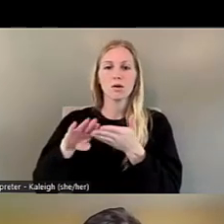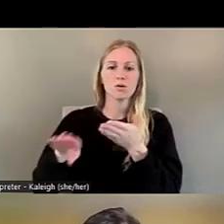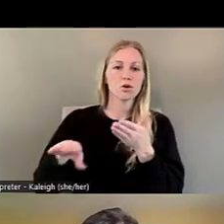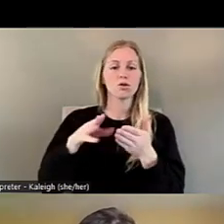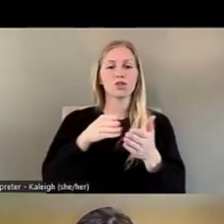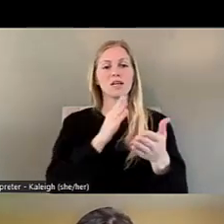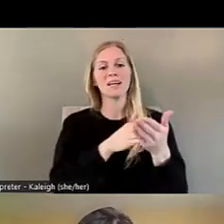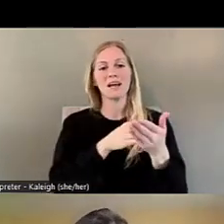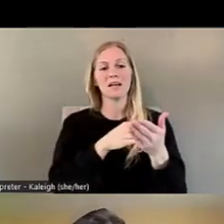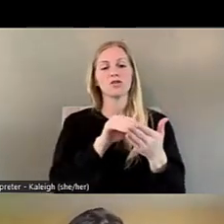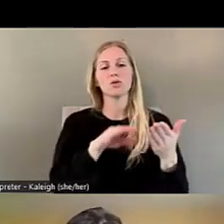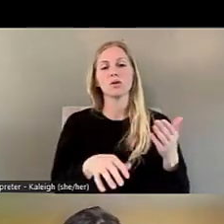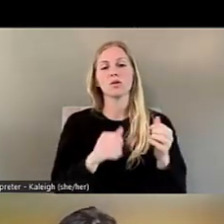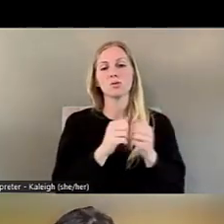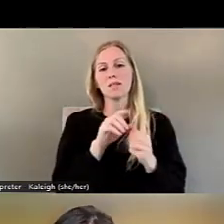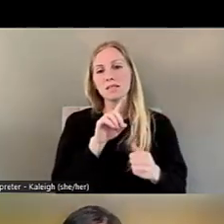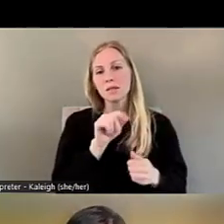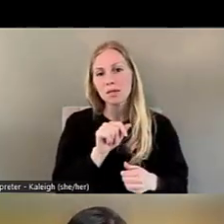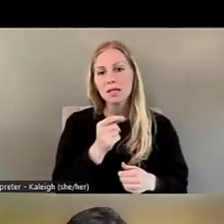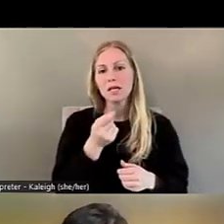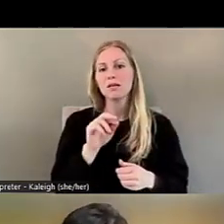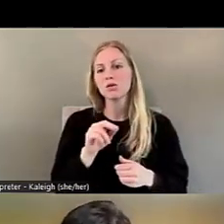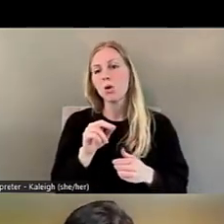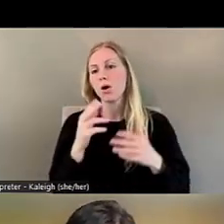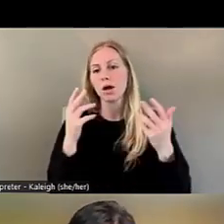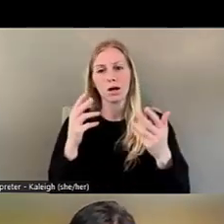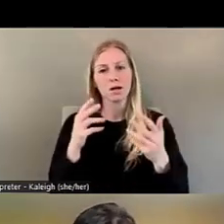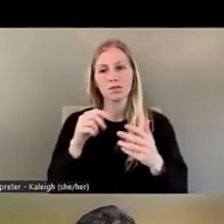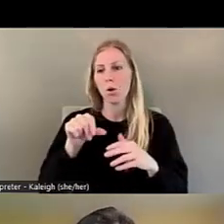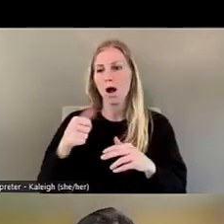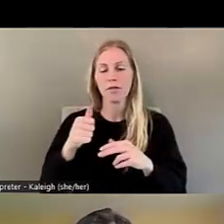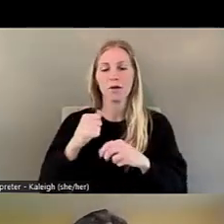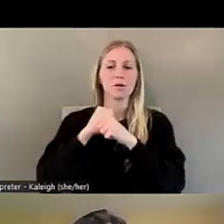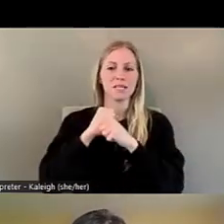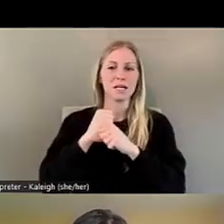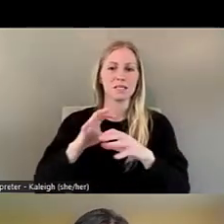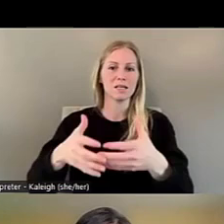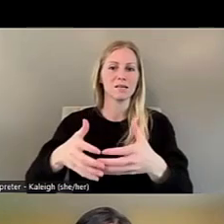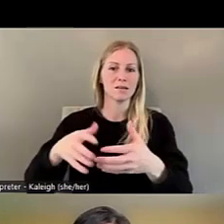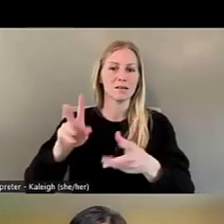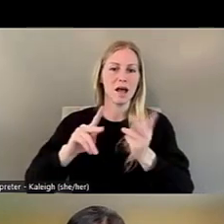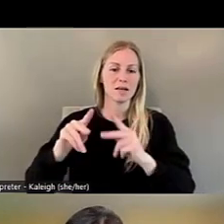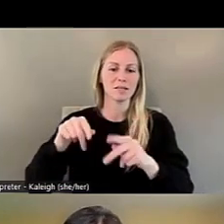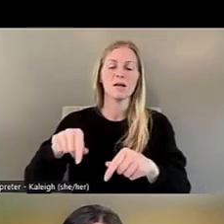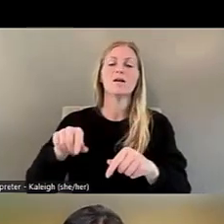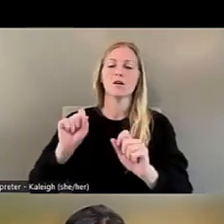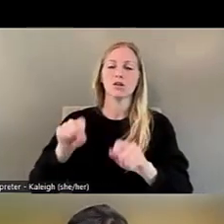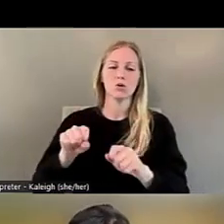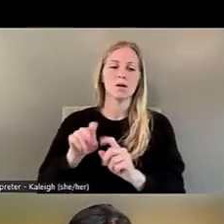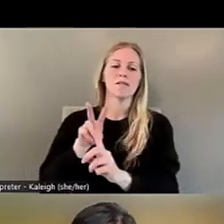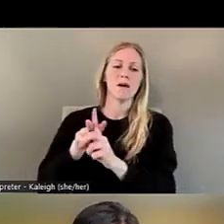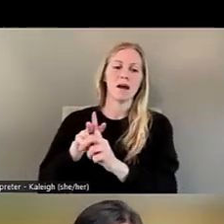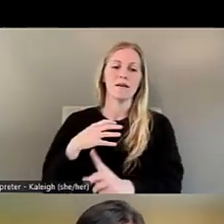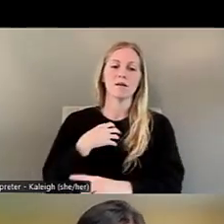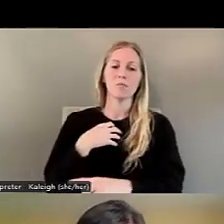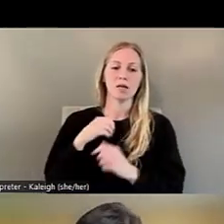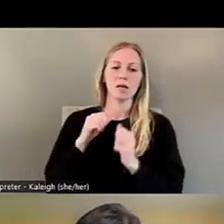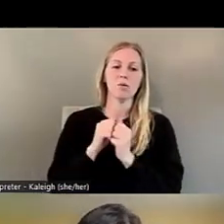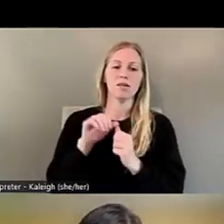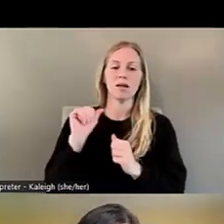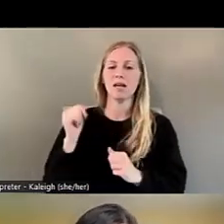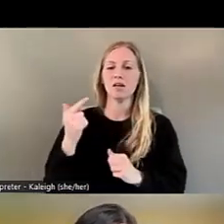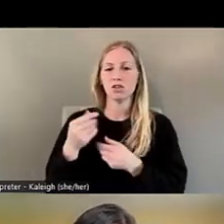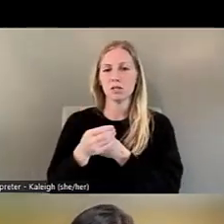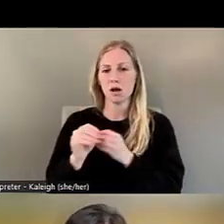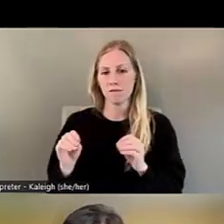protected class, it would be appropriate to file a civil rights complaint with the Attorney General's office. In addition, there is also the